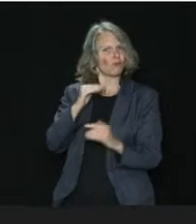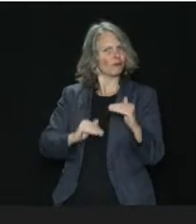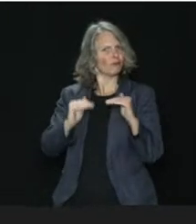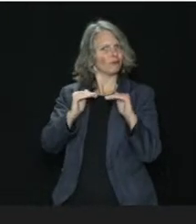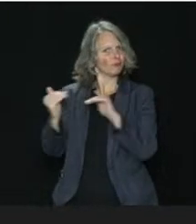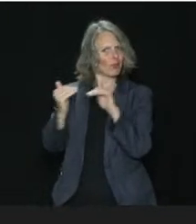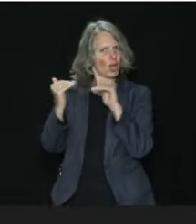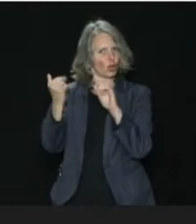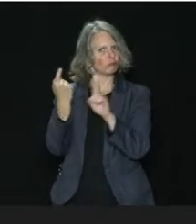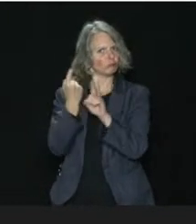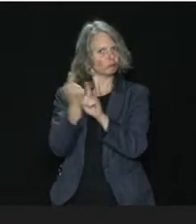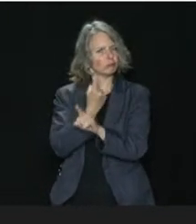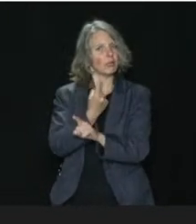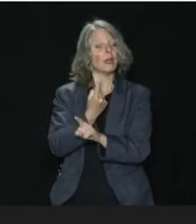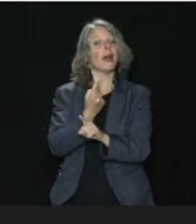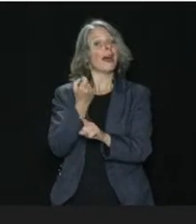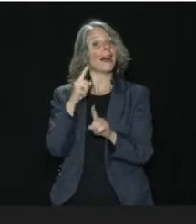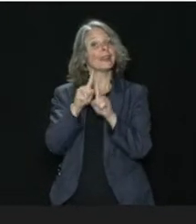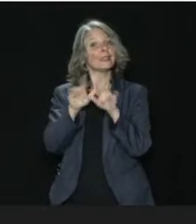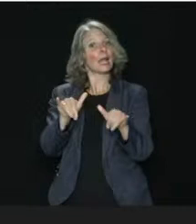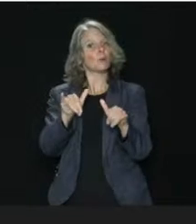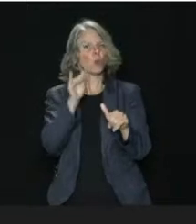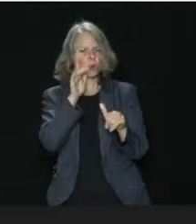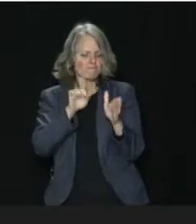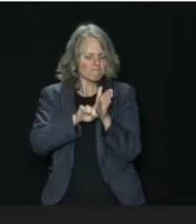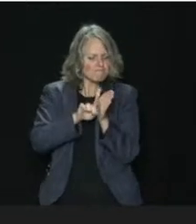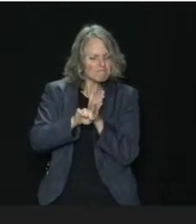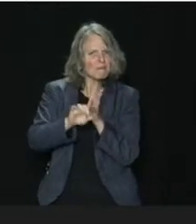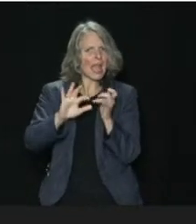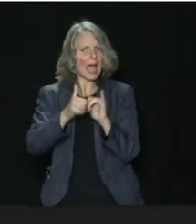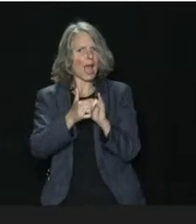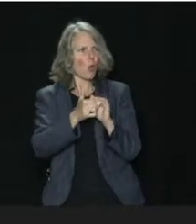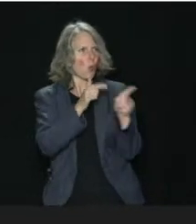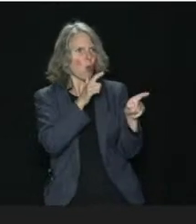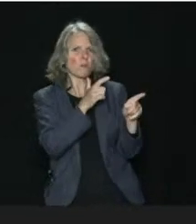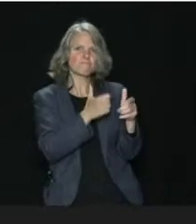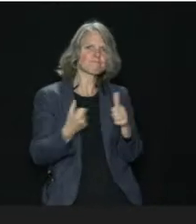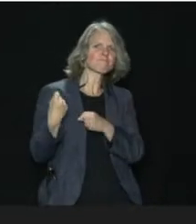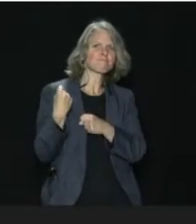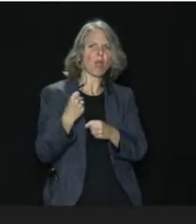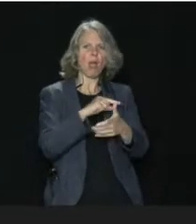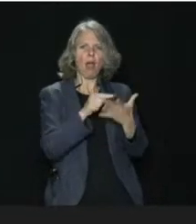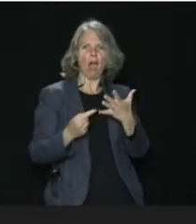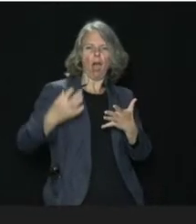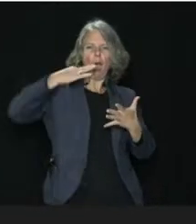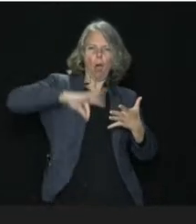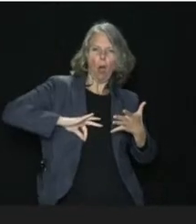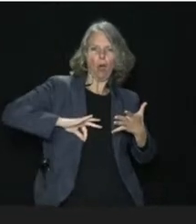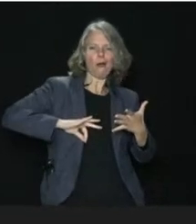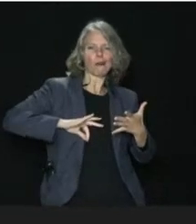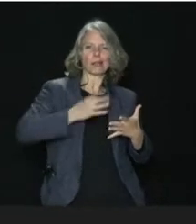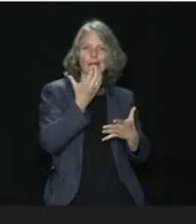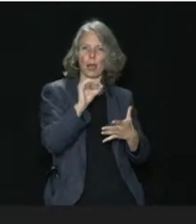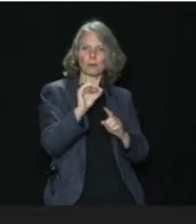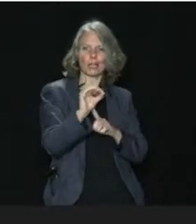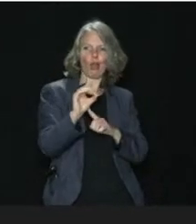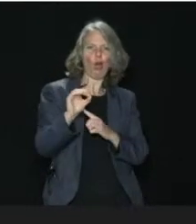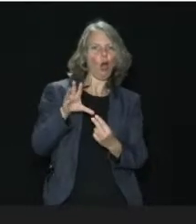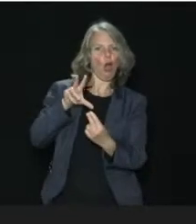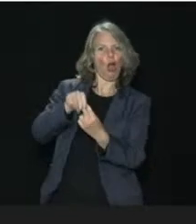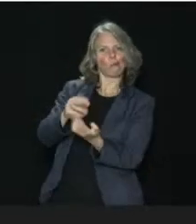will continue to look for ways to make sure that companies that are making tremendous profits off of